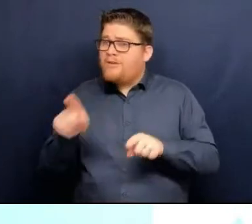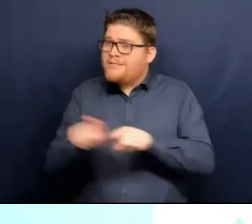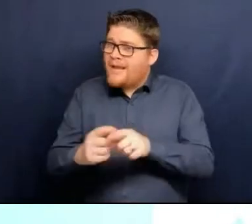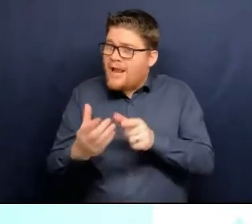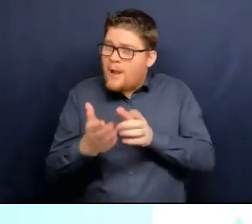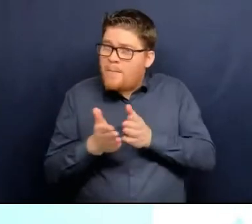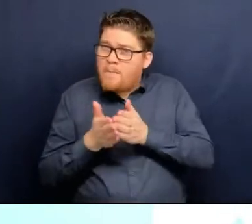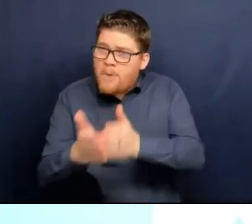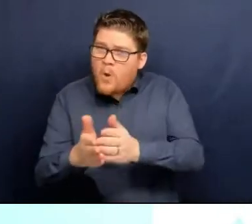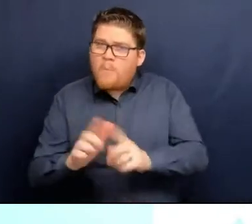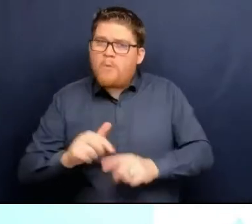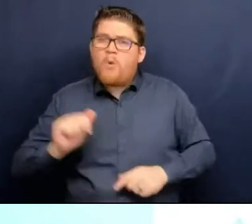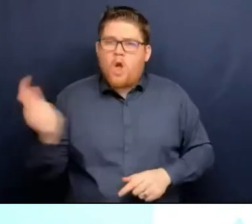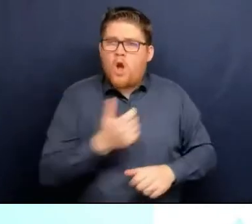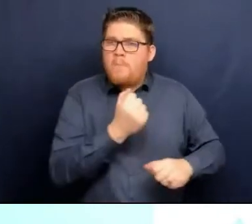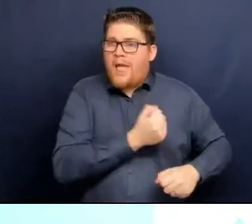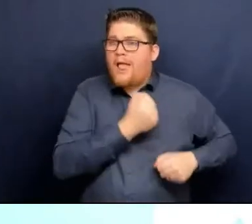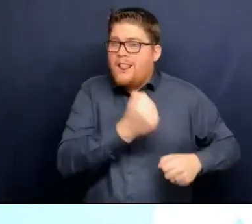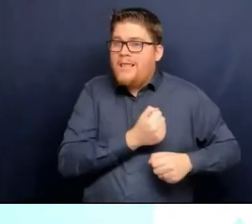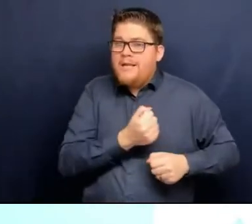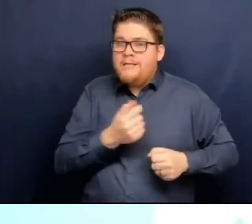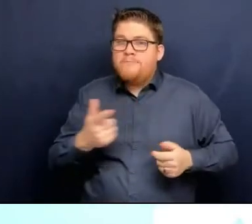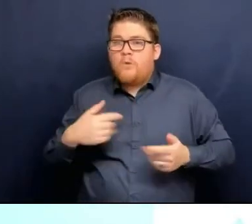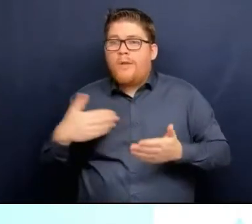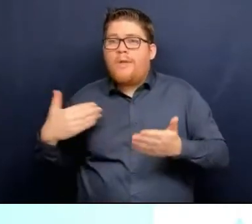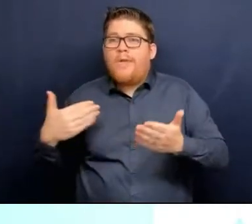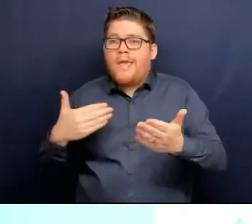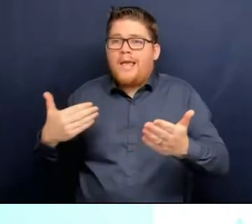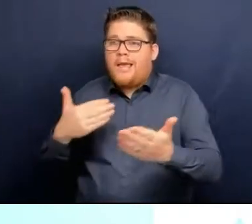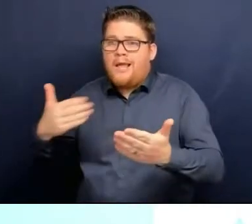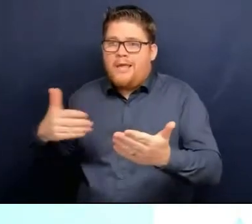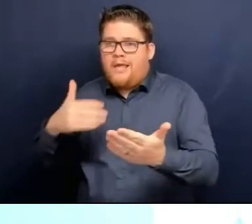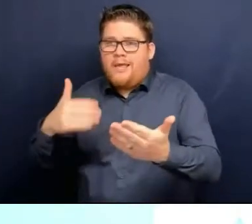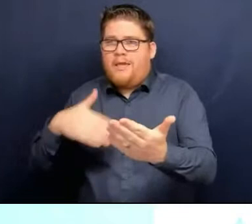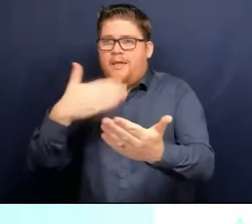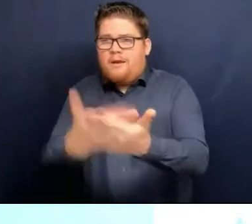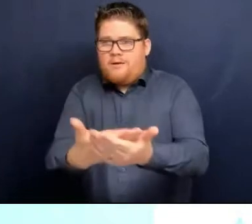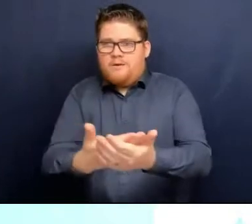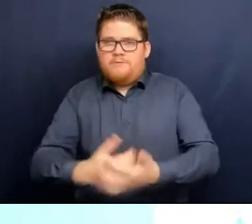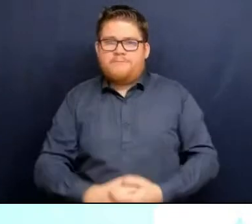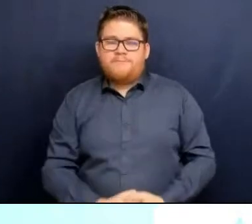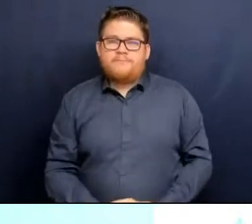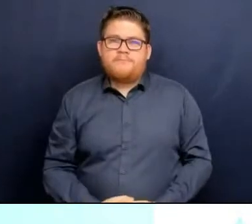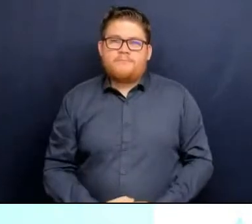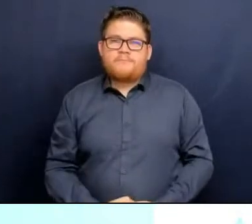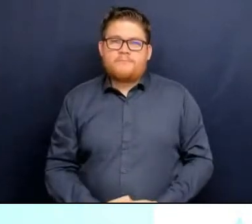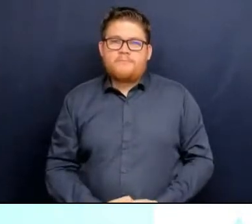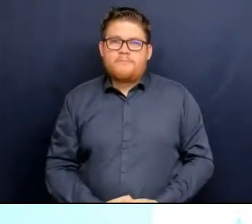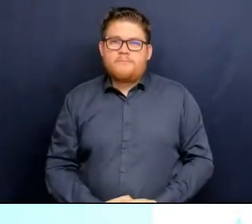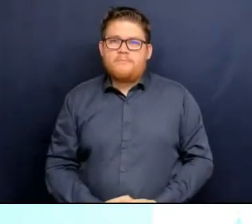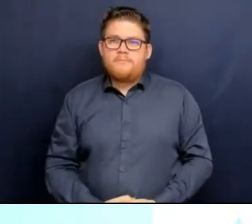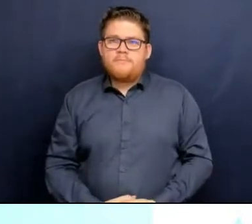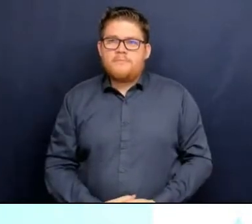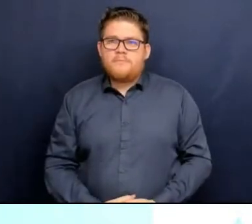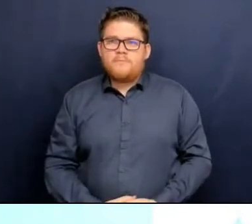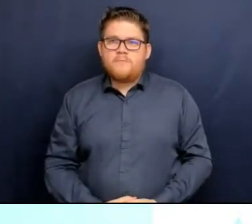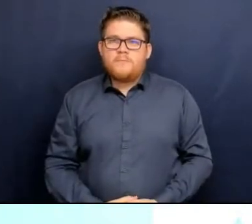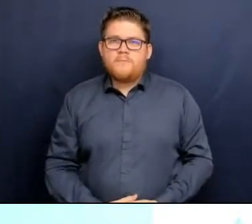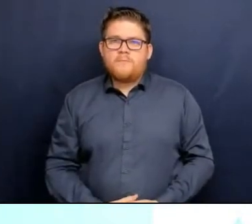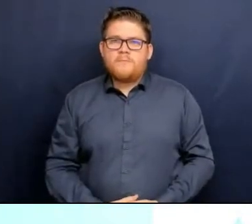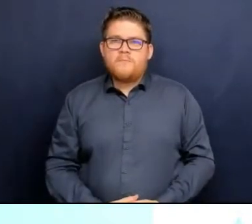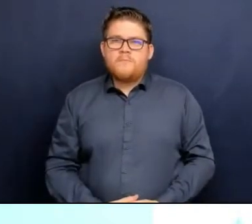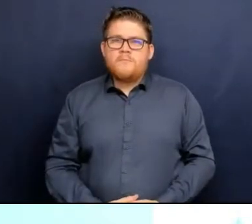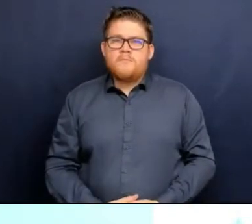society, what British Columbians want, is to ensure that the benefits of our collective understandings of this great land and this